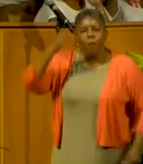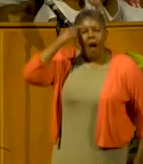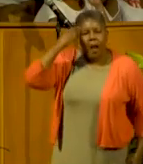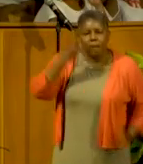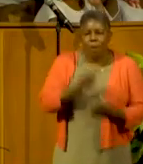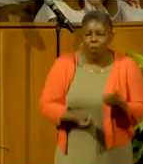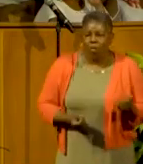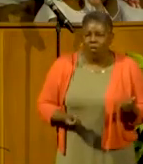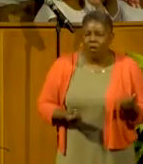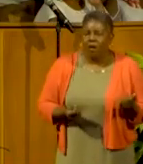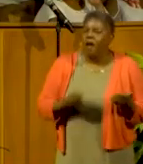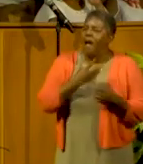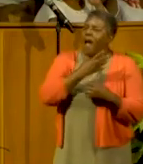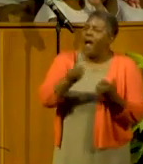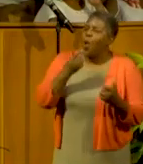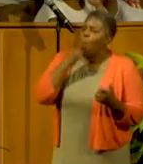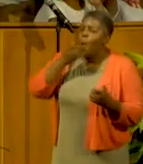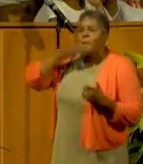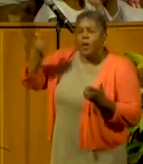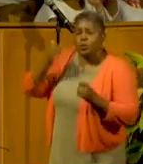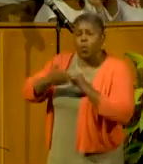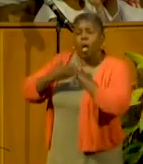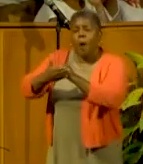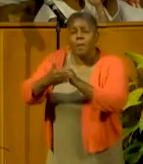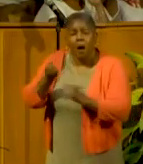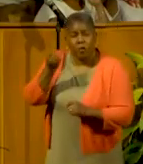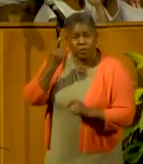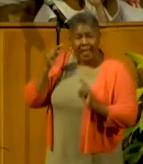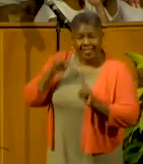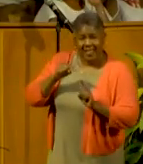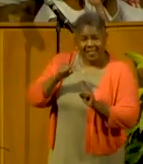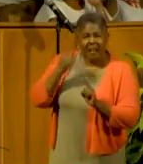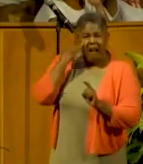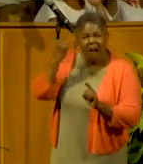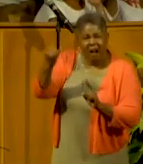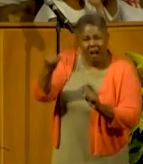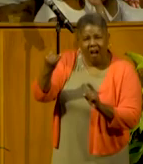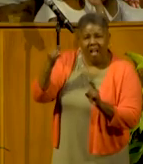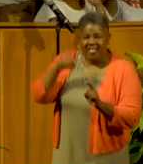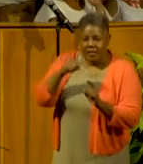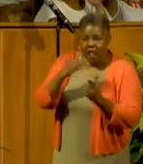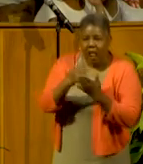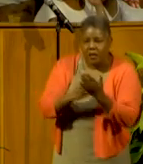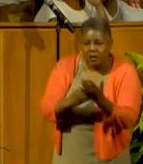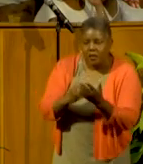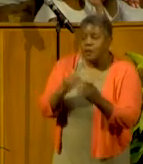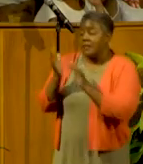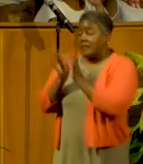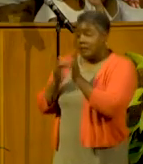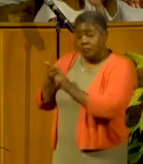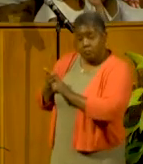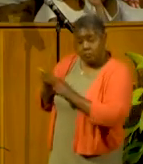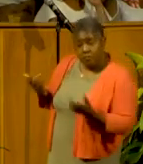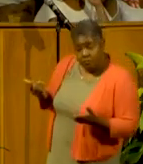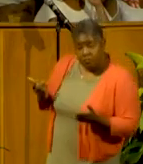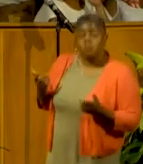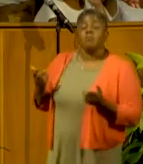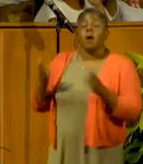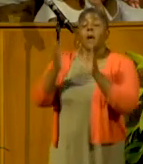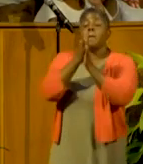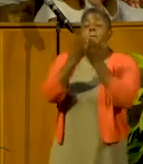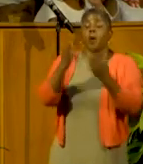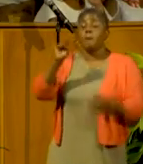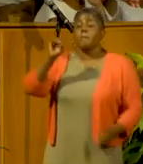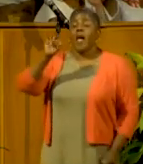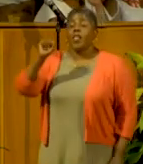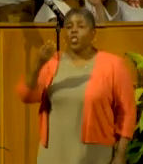mind. And who better to help us understand this lesson other than Jesus himself? The book of